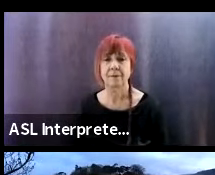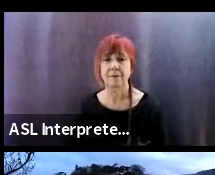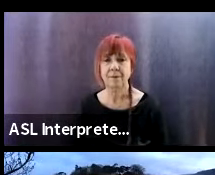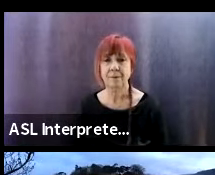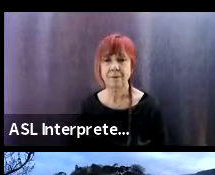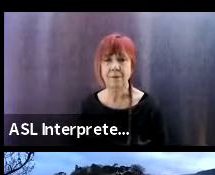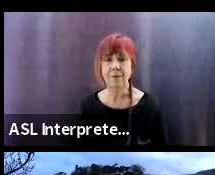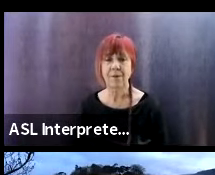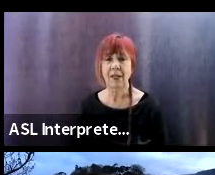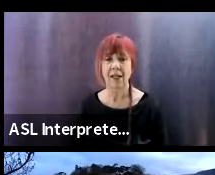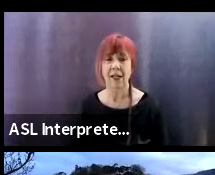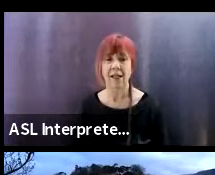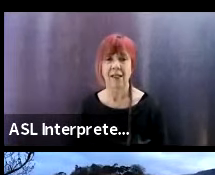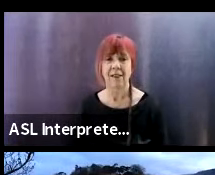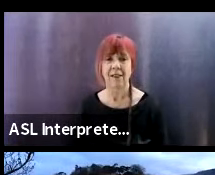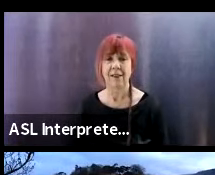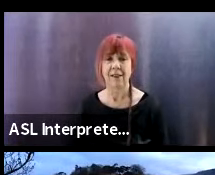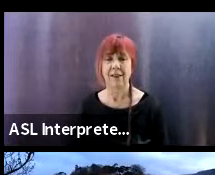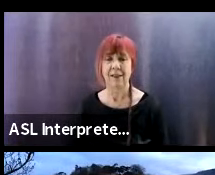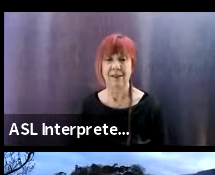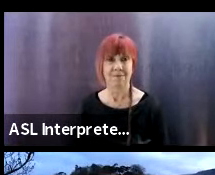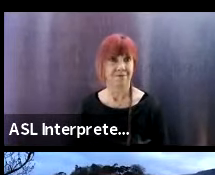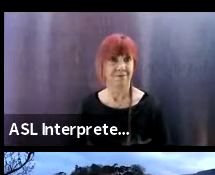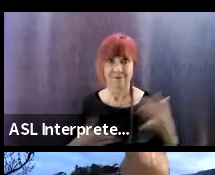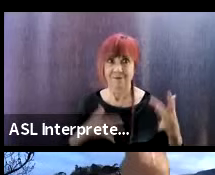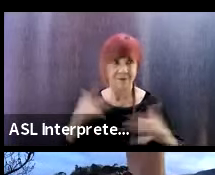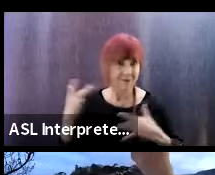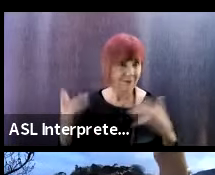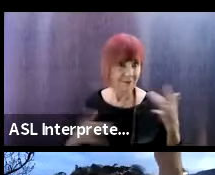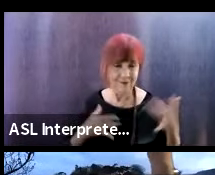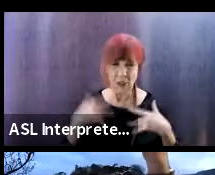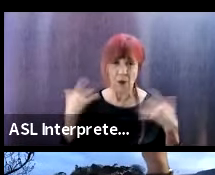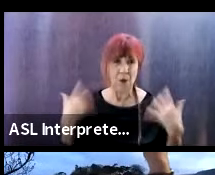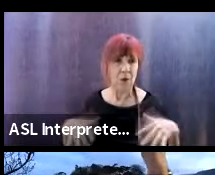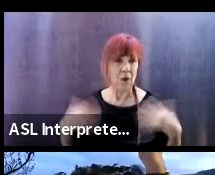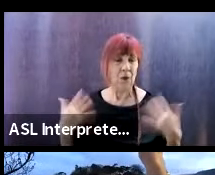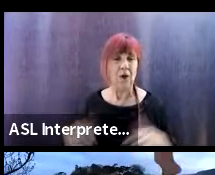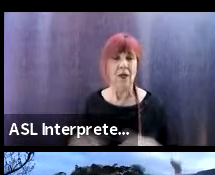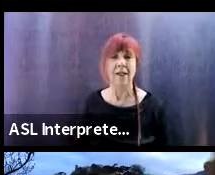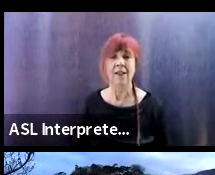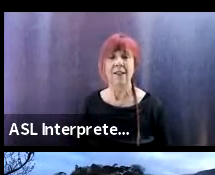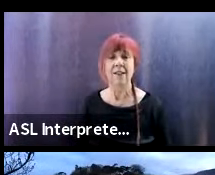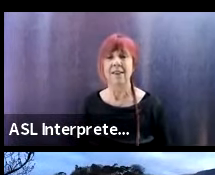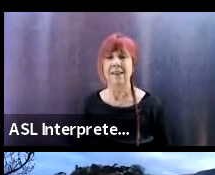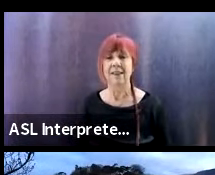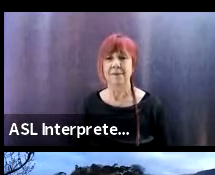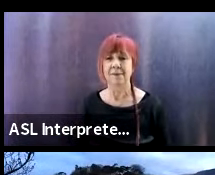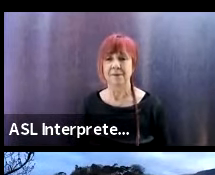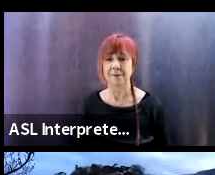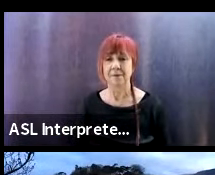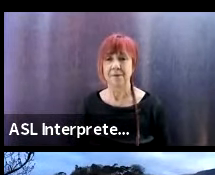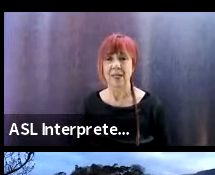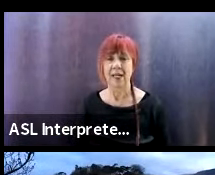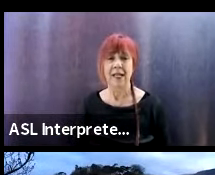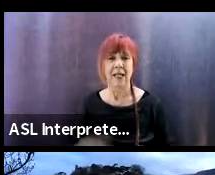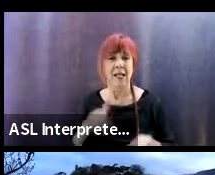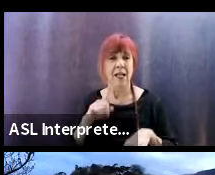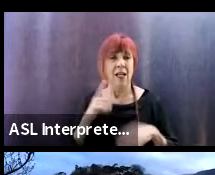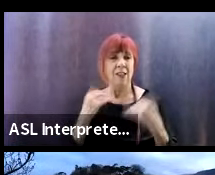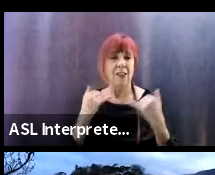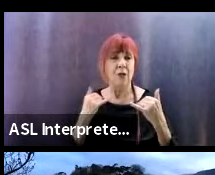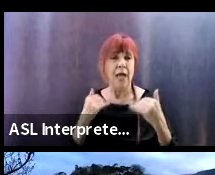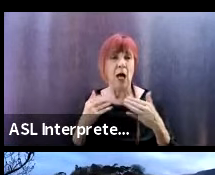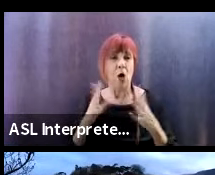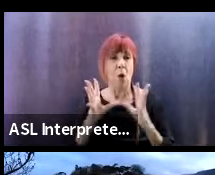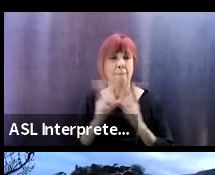That's incredibly exciting. And so we're coming towards the end of the meeting.